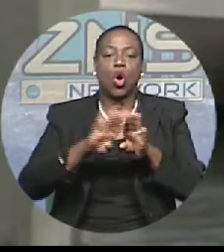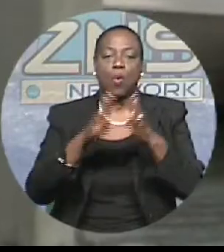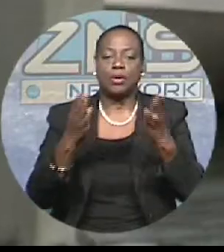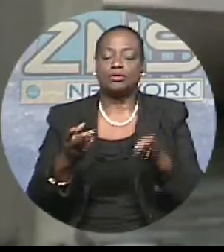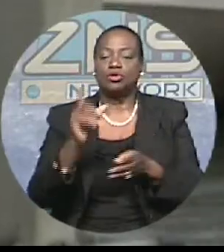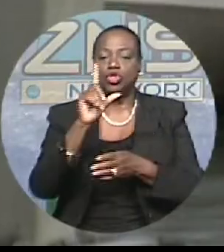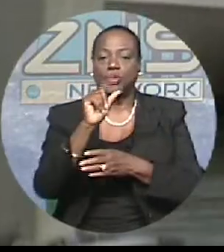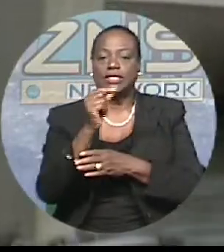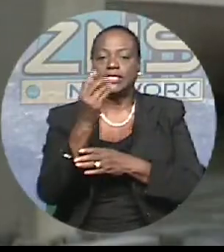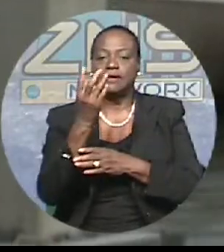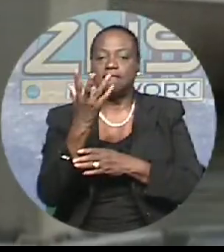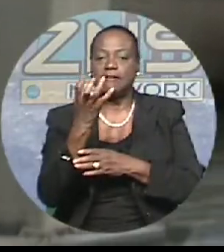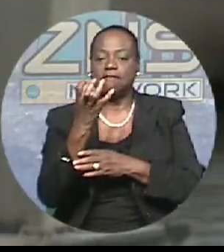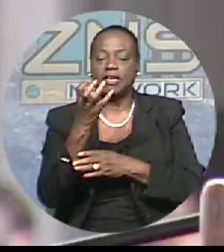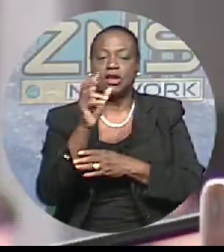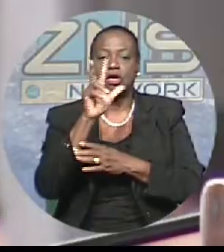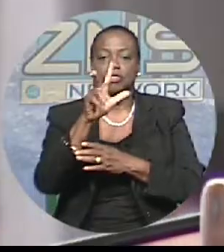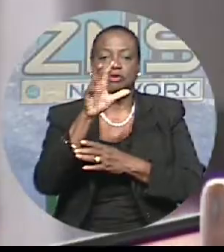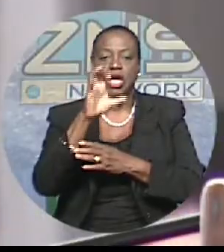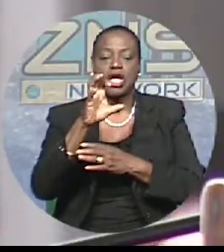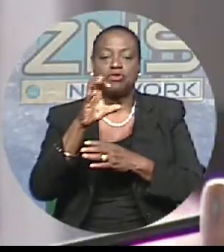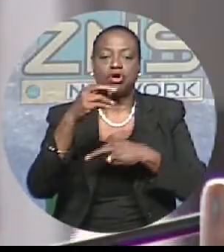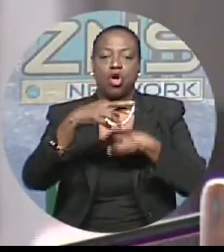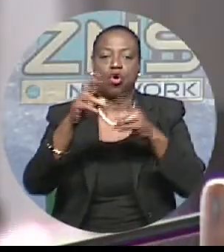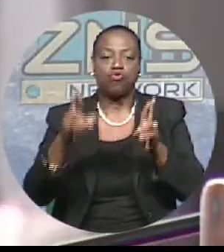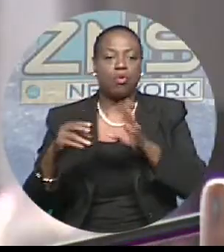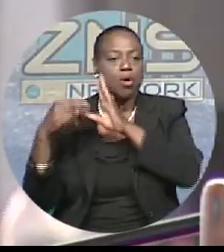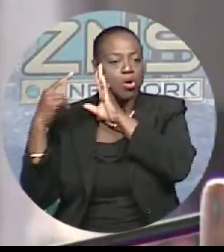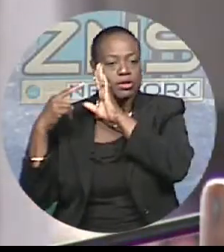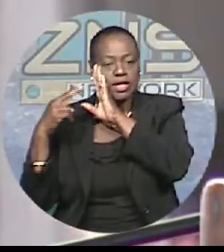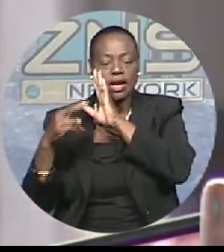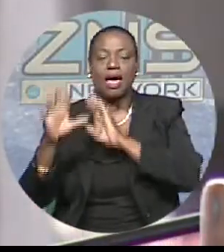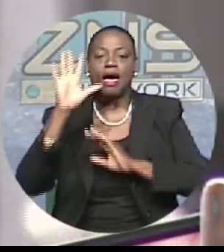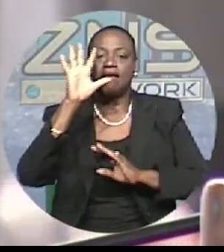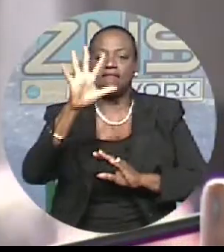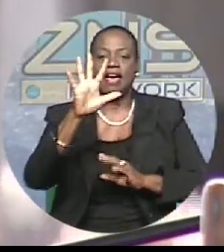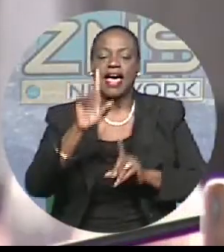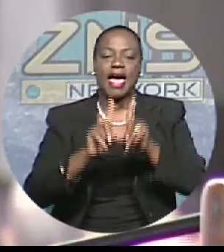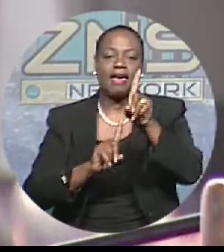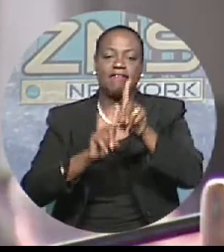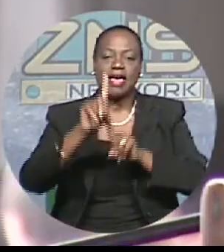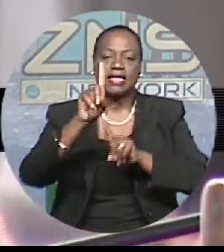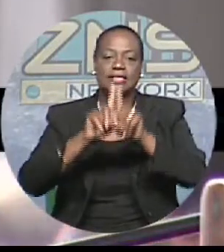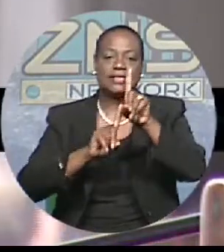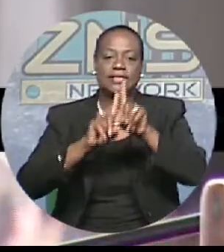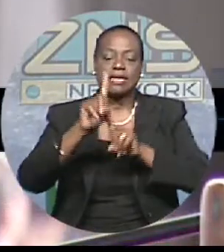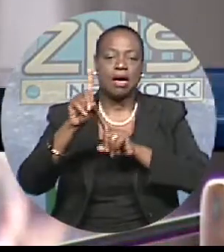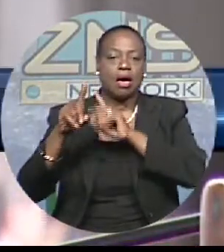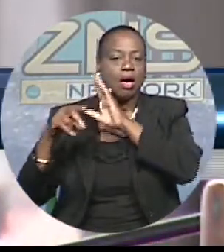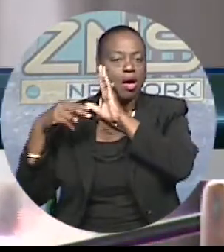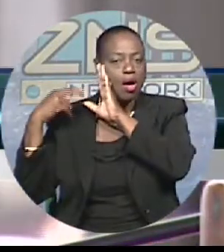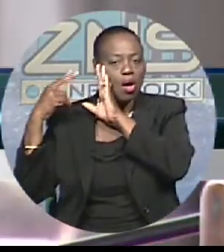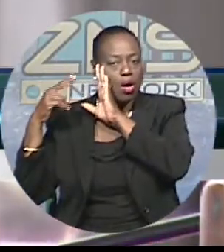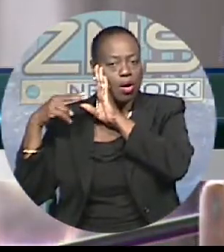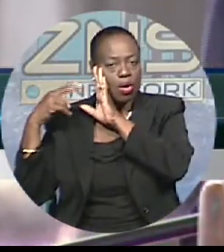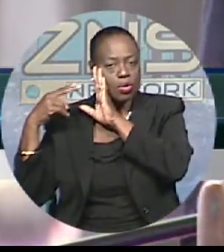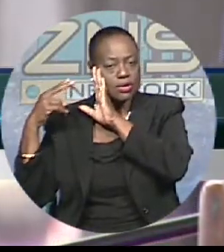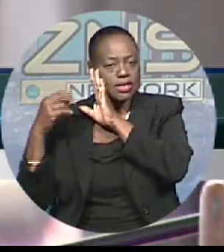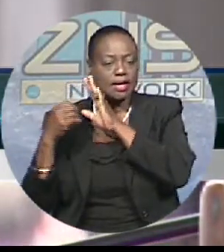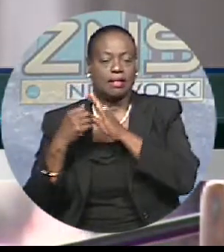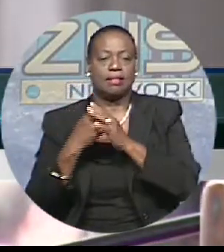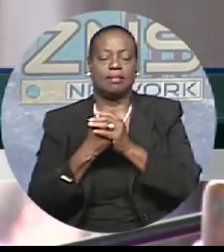2015 300-room marina hotel. It will be a five-star, stylish, sophisticated, and